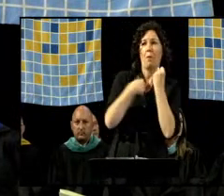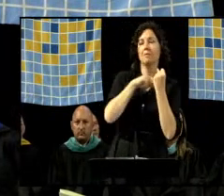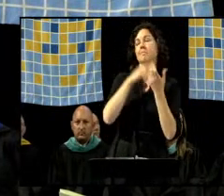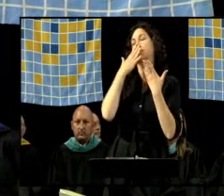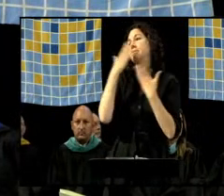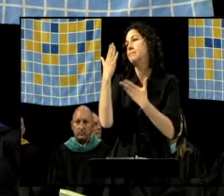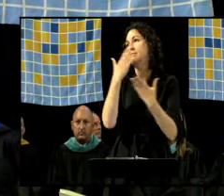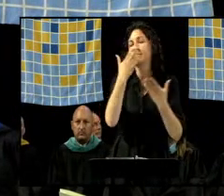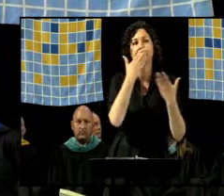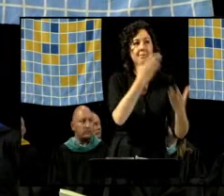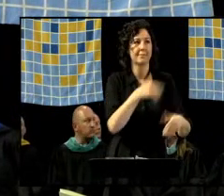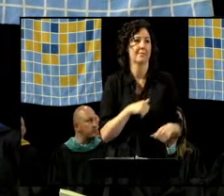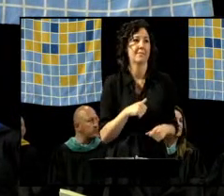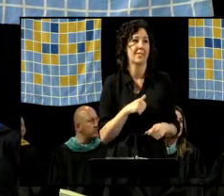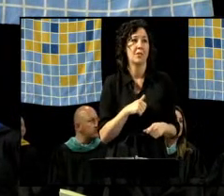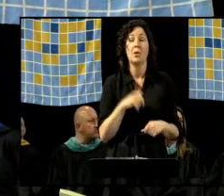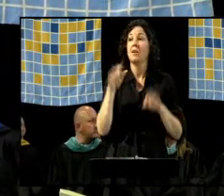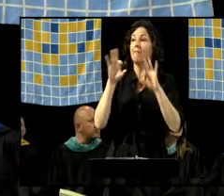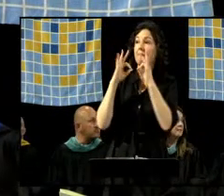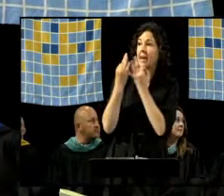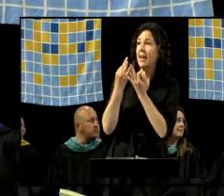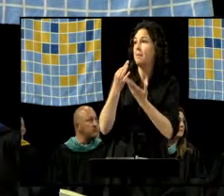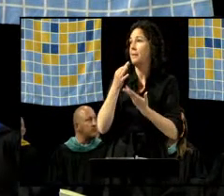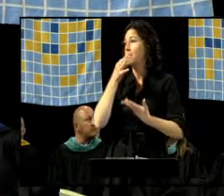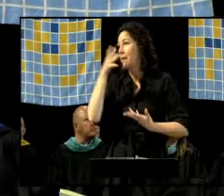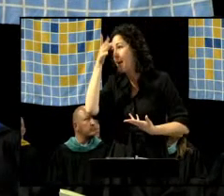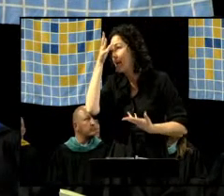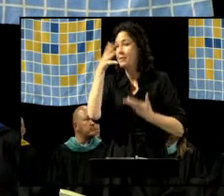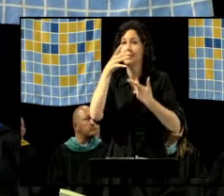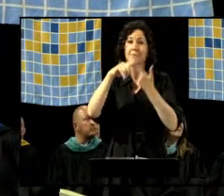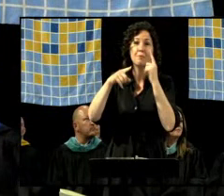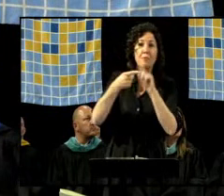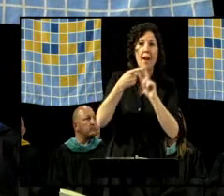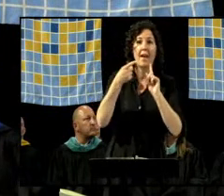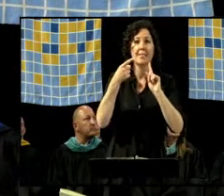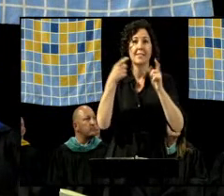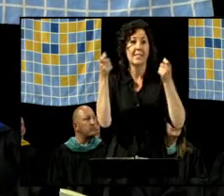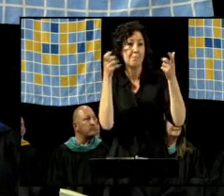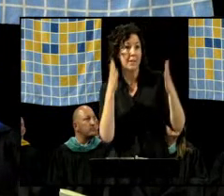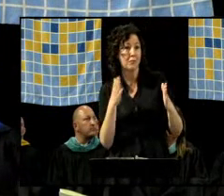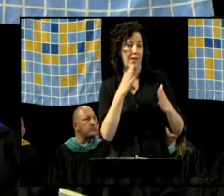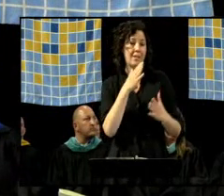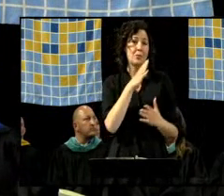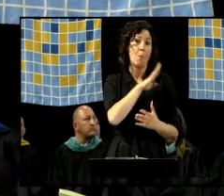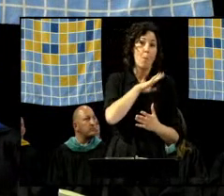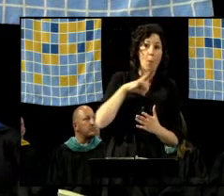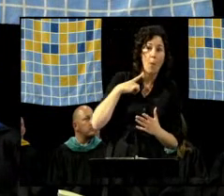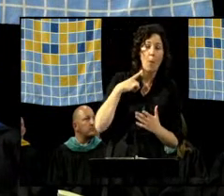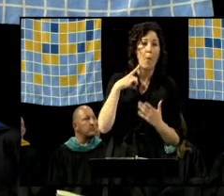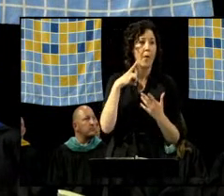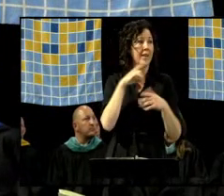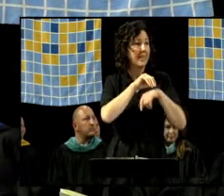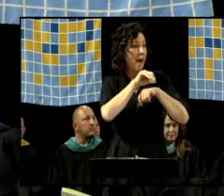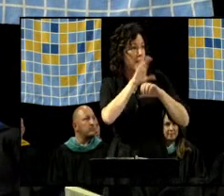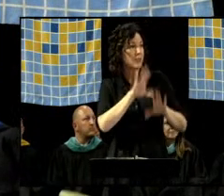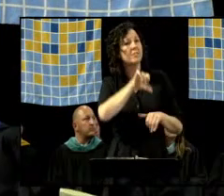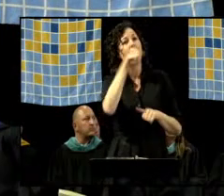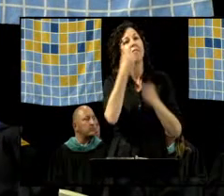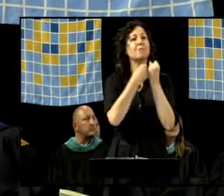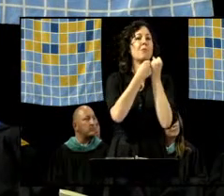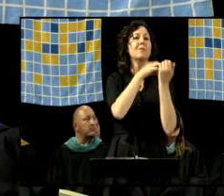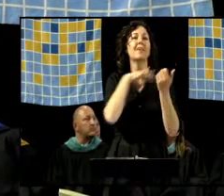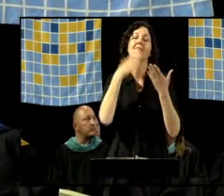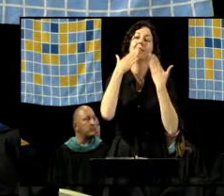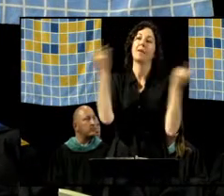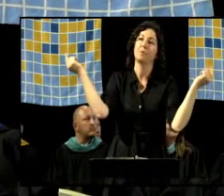members, friends, board members, administrators, teachers, counselors, and other support staff for being here